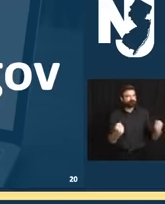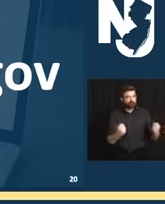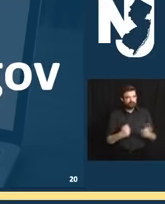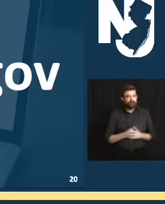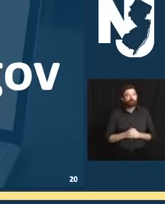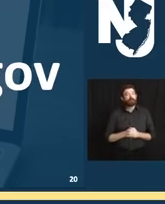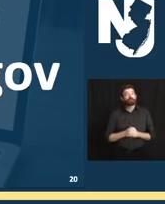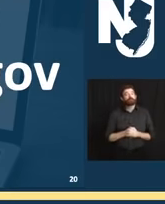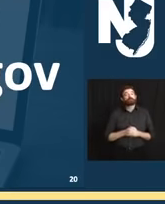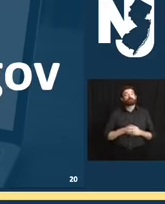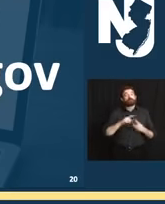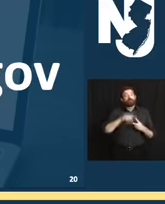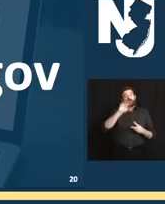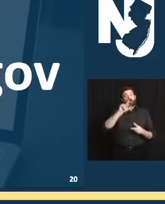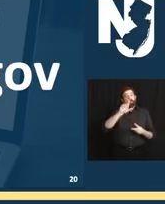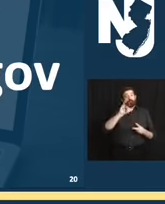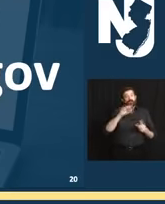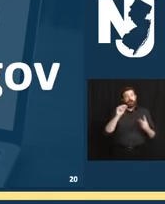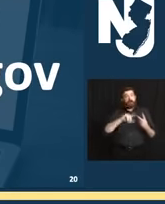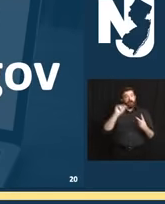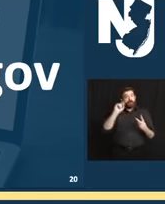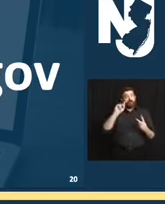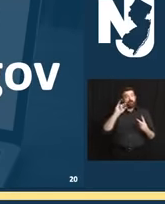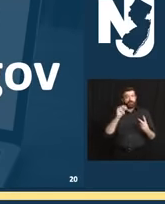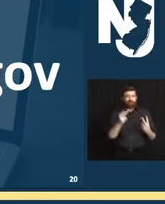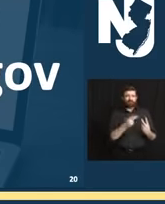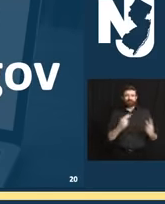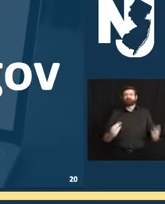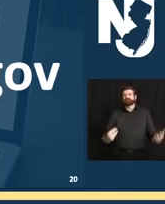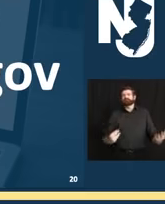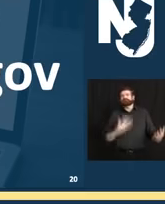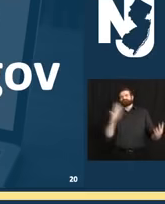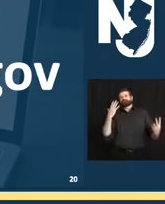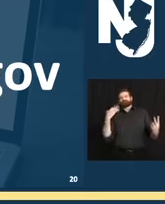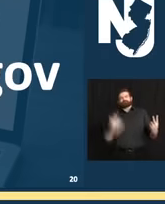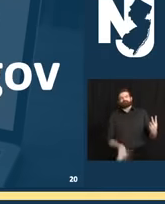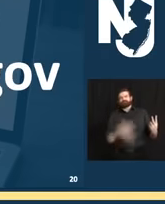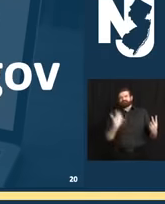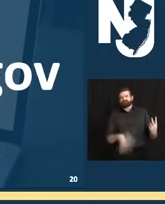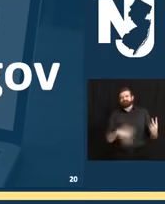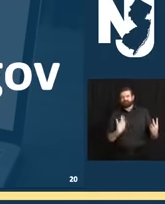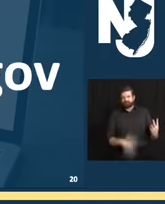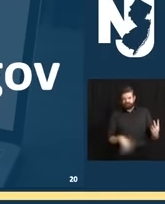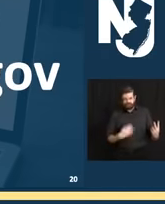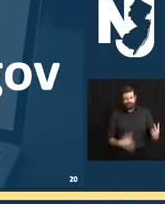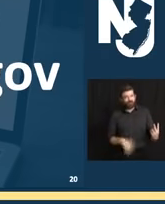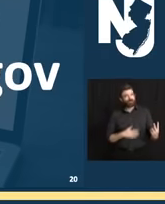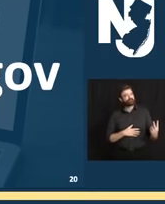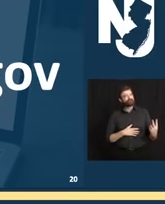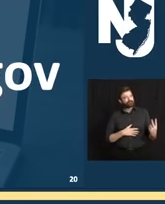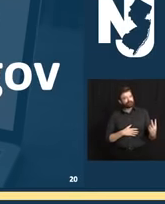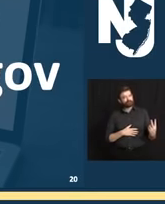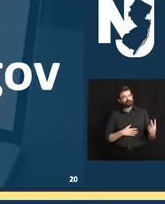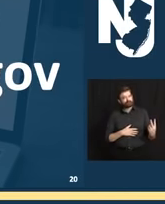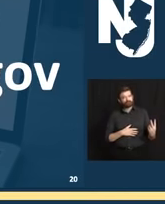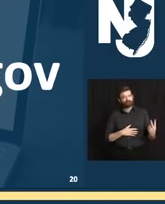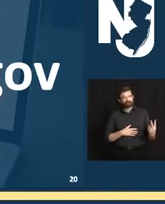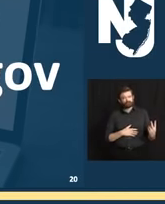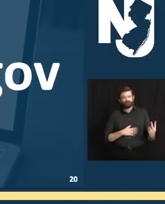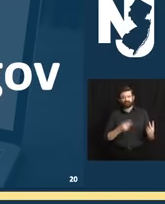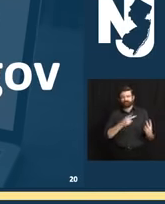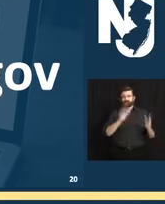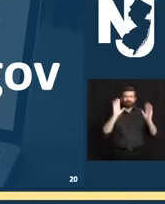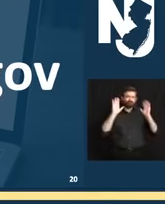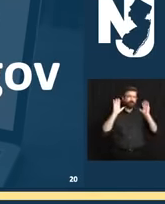both defied the odds. In many ways, they epitomize this state, the singular state, Jersey,